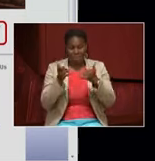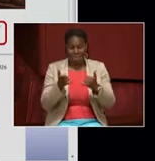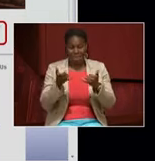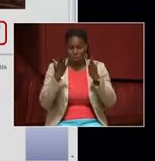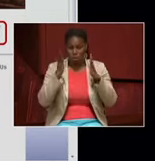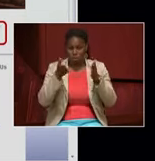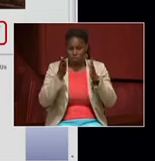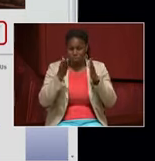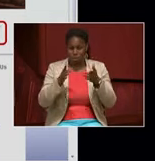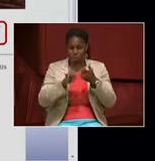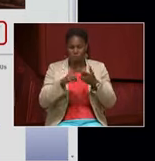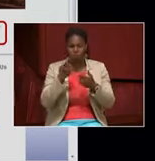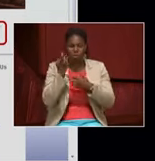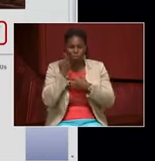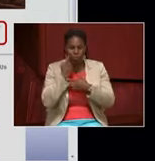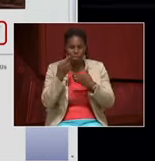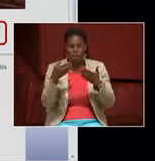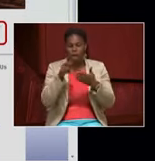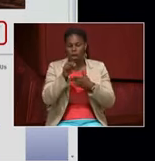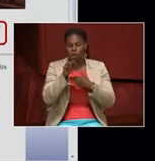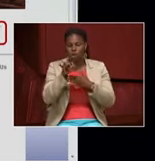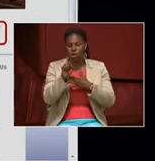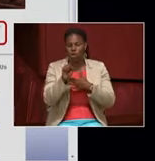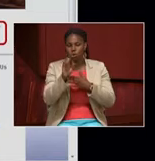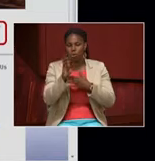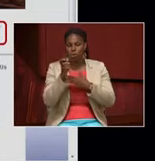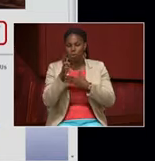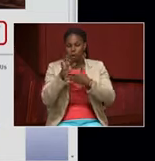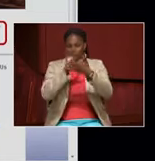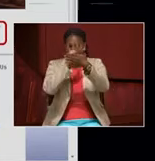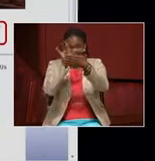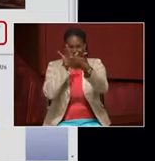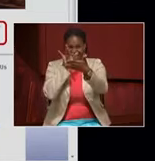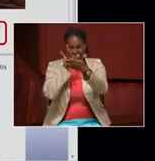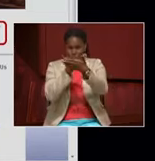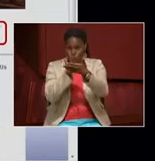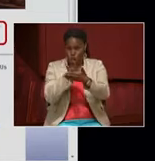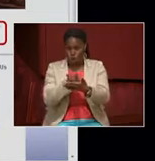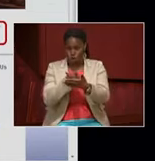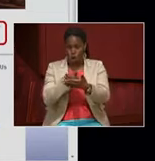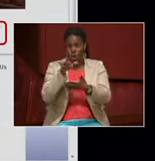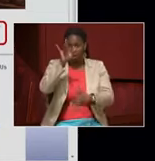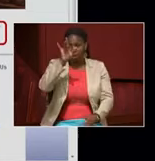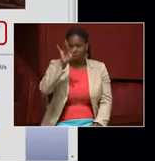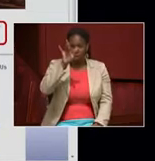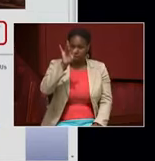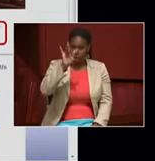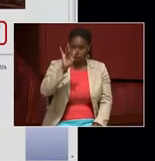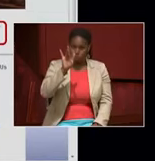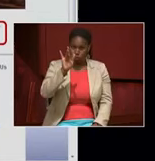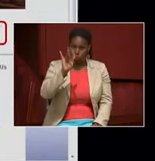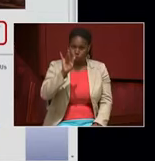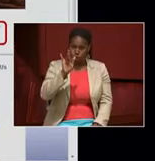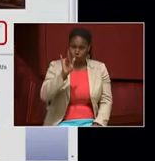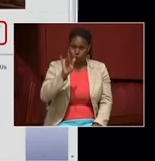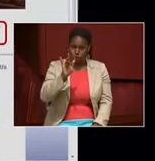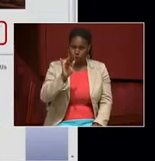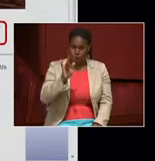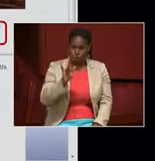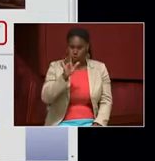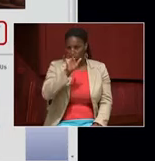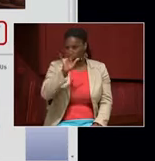the recent news bar in the center of our home page. This is a scrolling bar in here. The